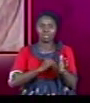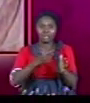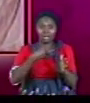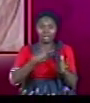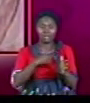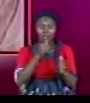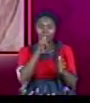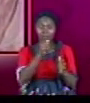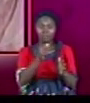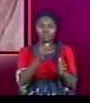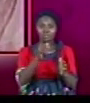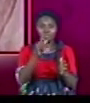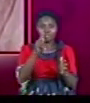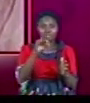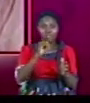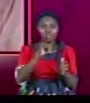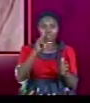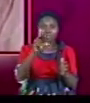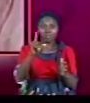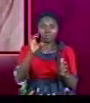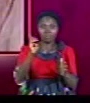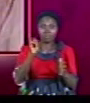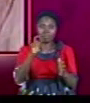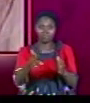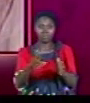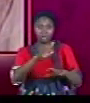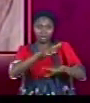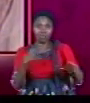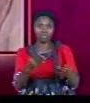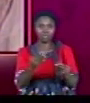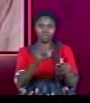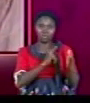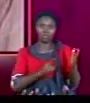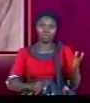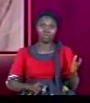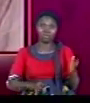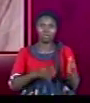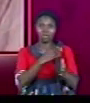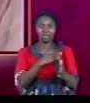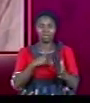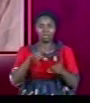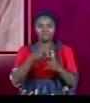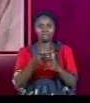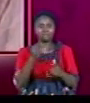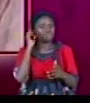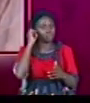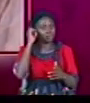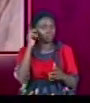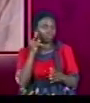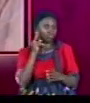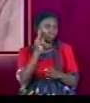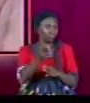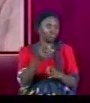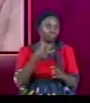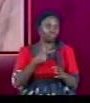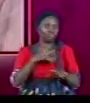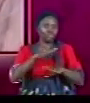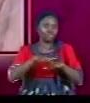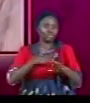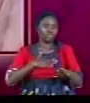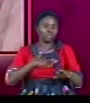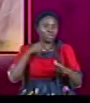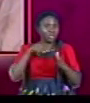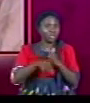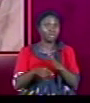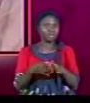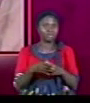I call the landlord. Number, no call go. Then he just seize my phone. Then he just shoot me for my leg. So he shoot me for my leg